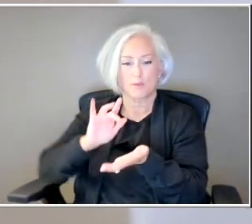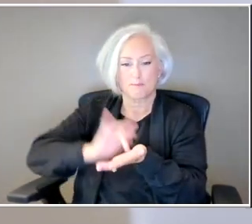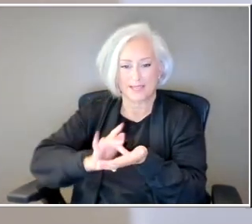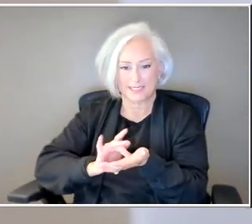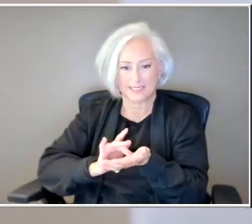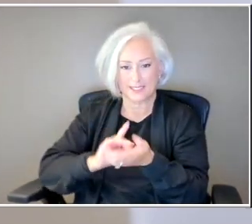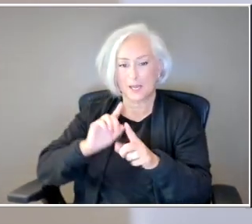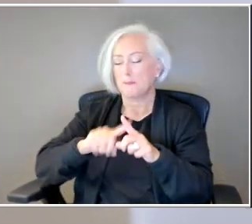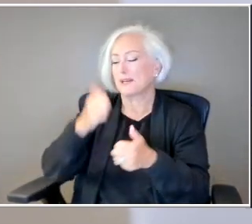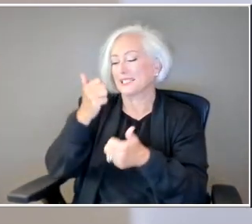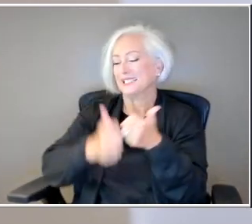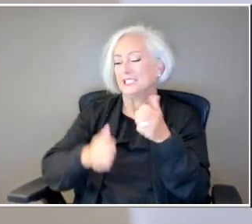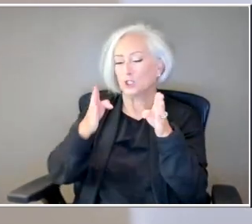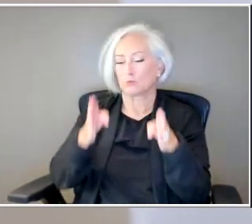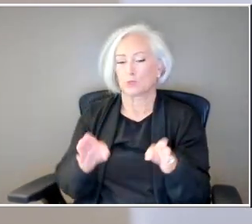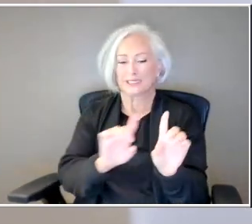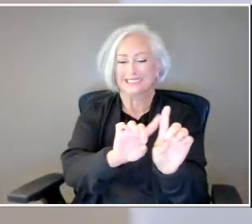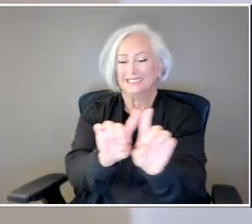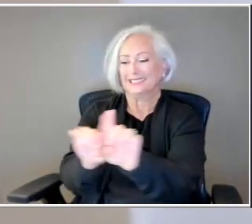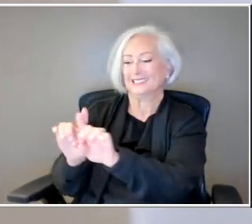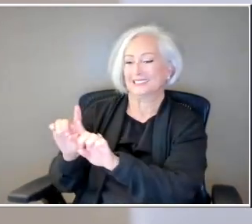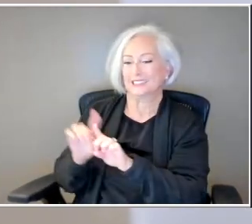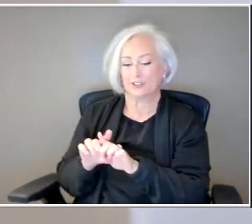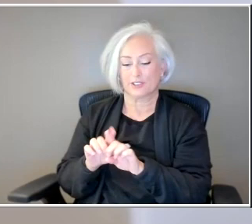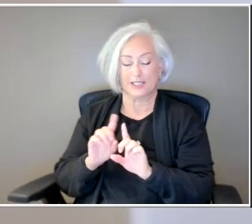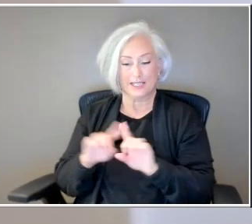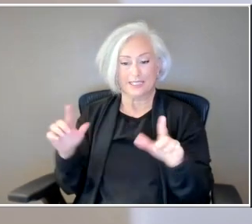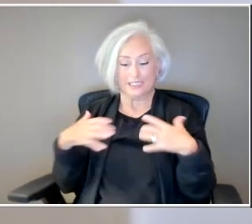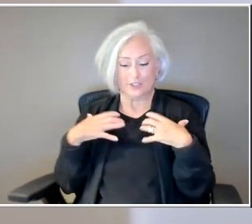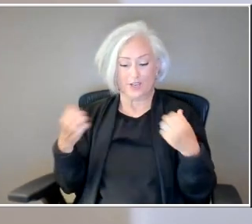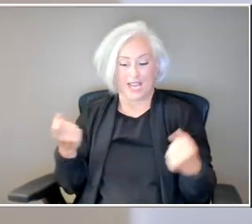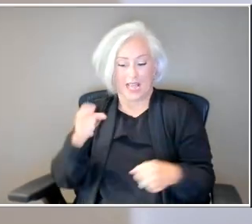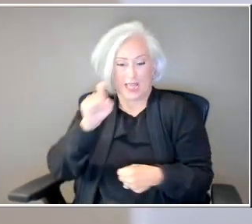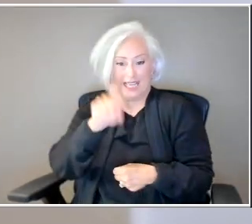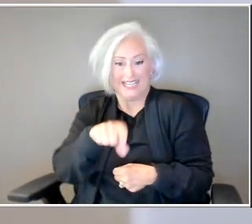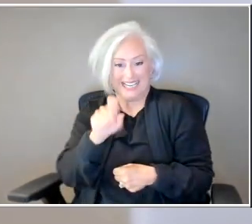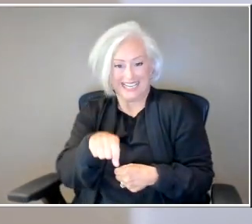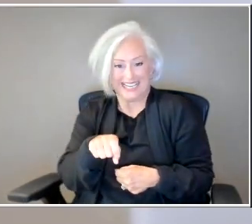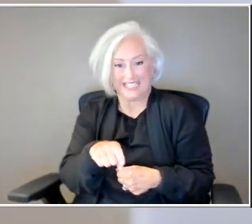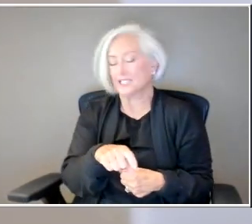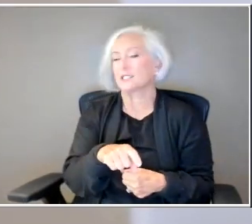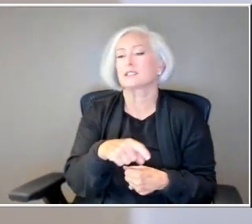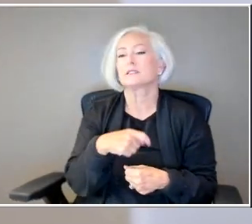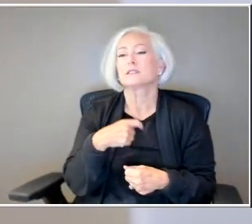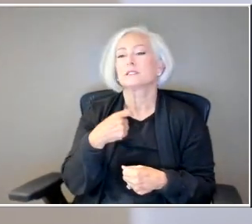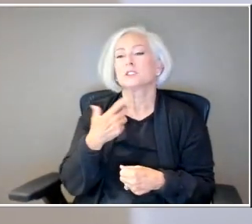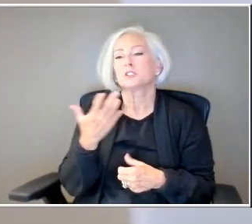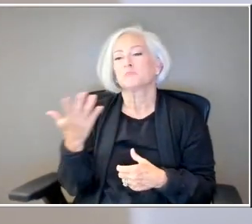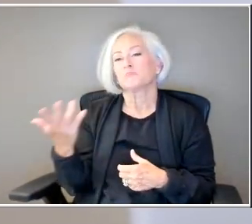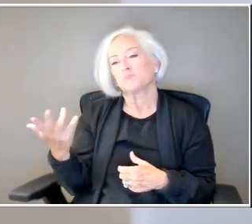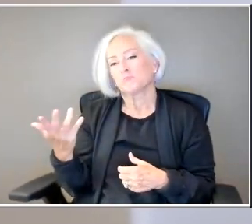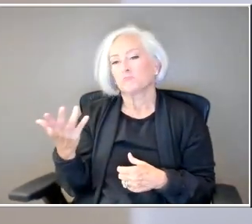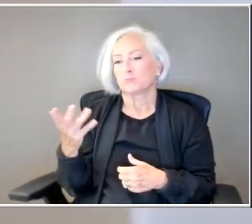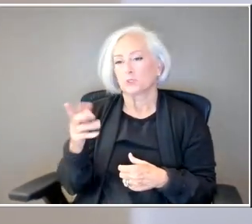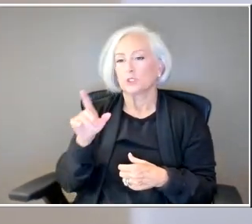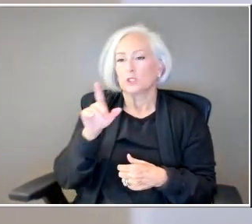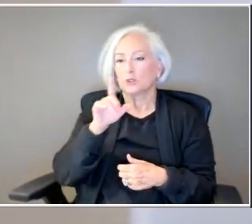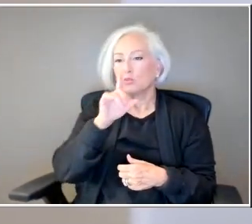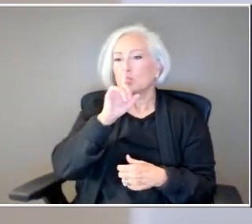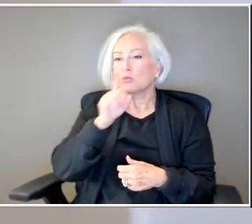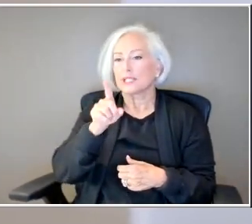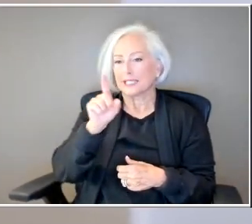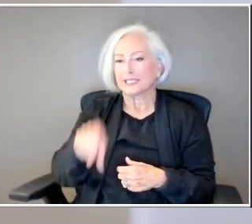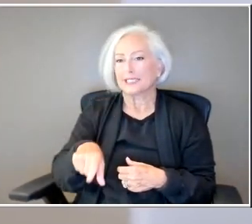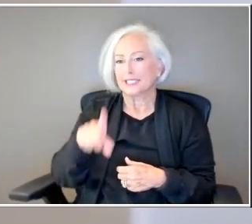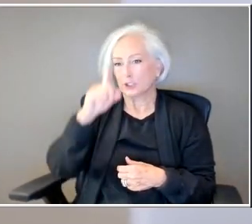person is so different. Everybody has different health needs, and that we just need to be open to